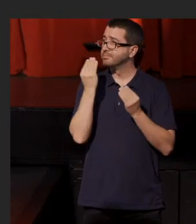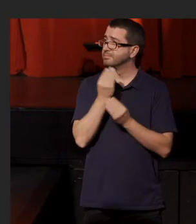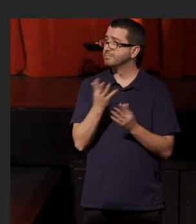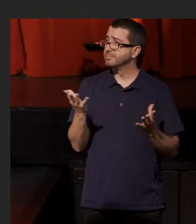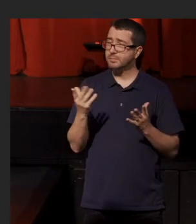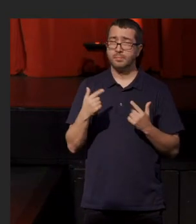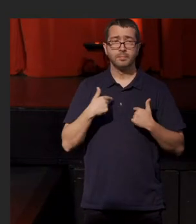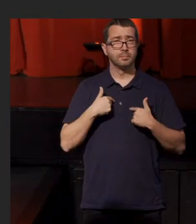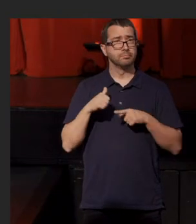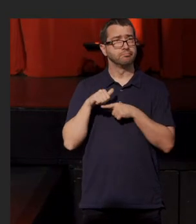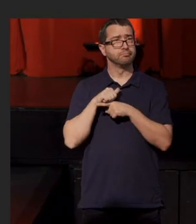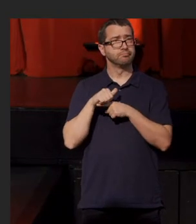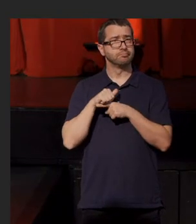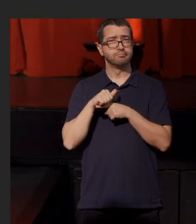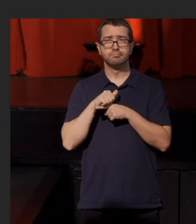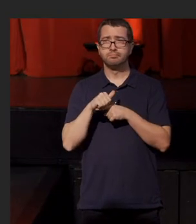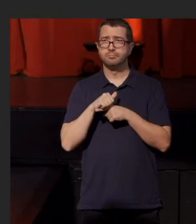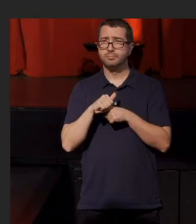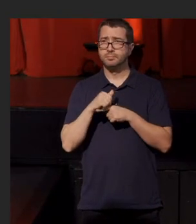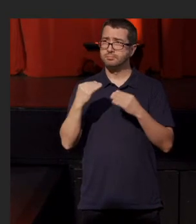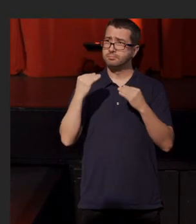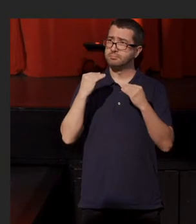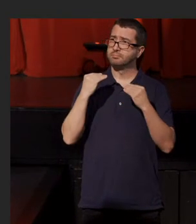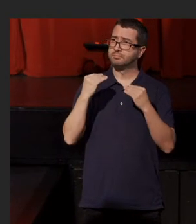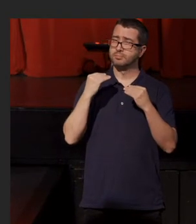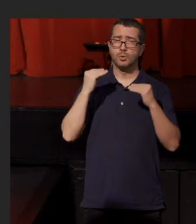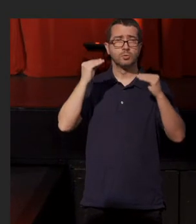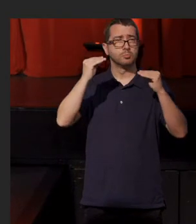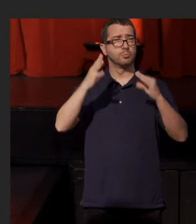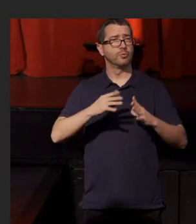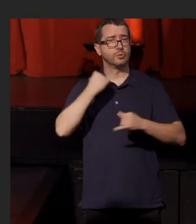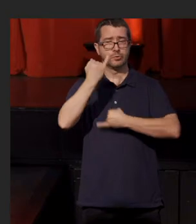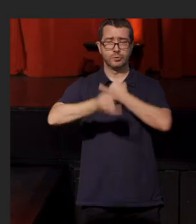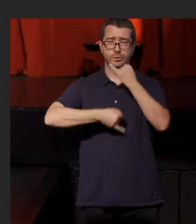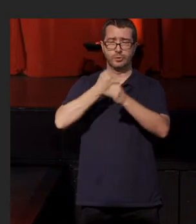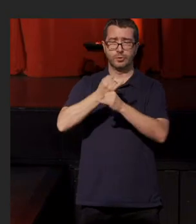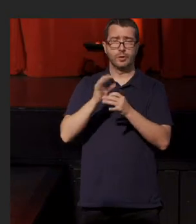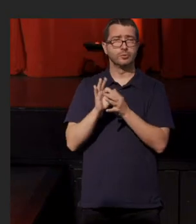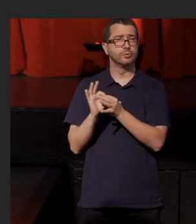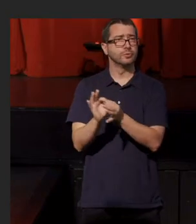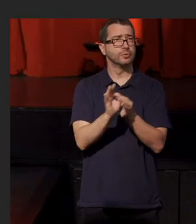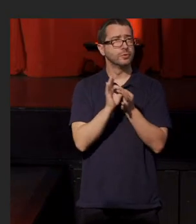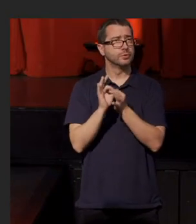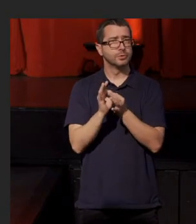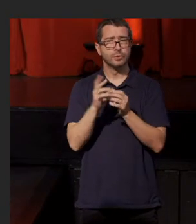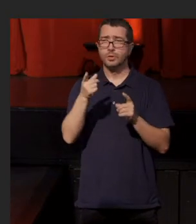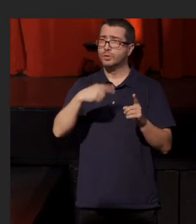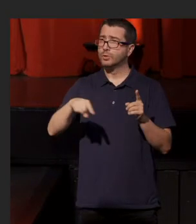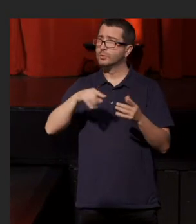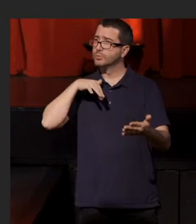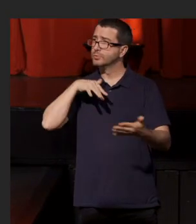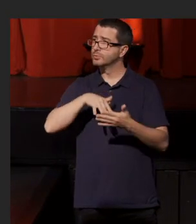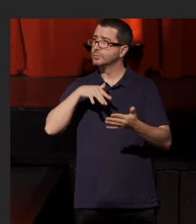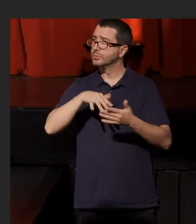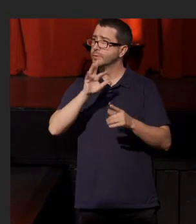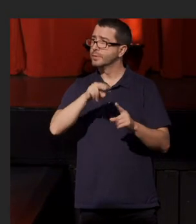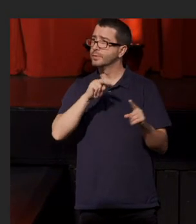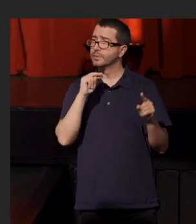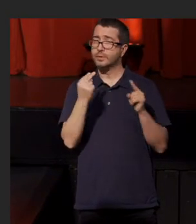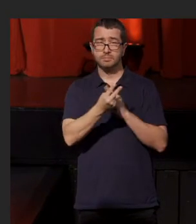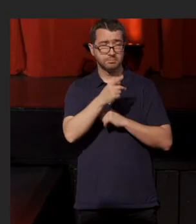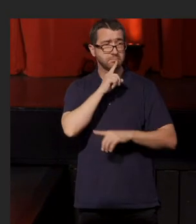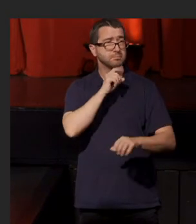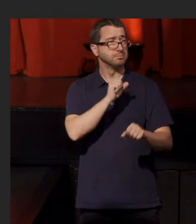was trained as a professor of international relations, which is, for those of you who study from that perspective, it is